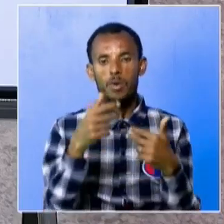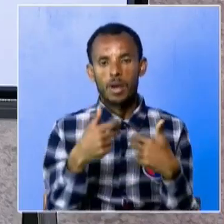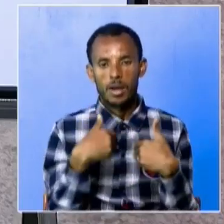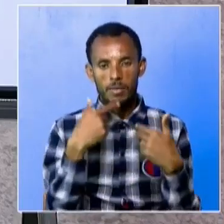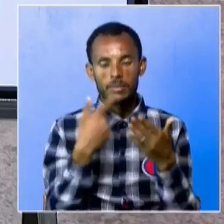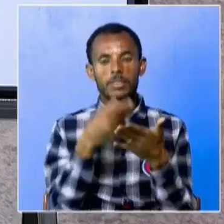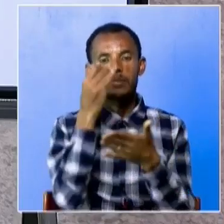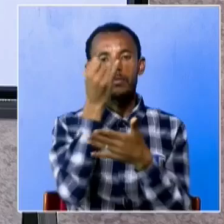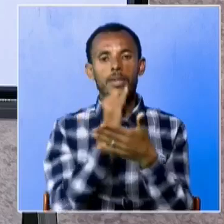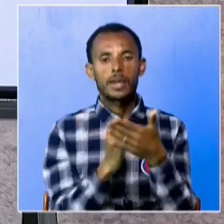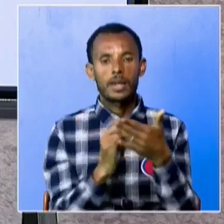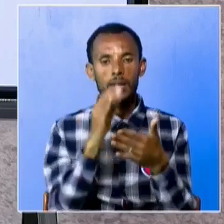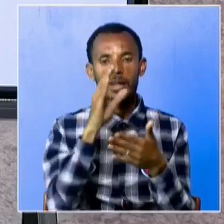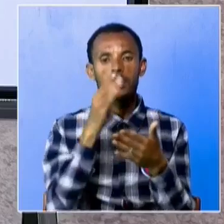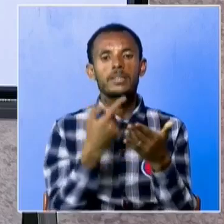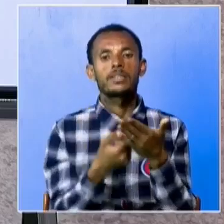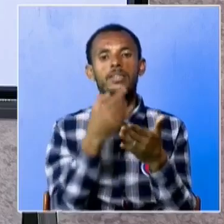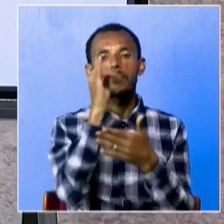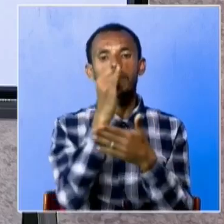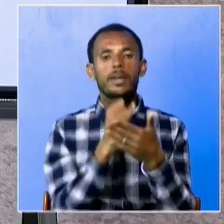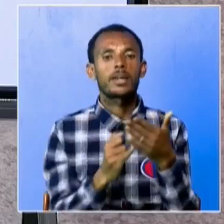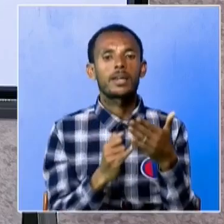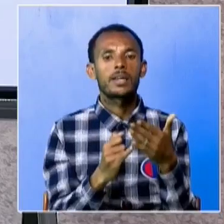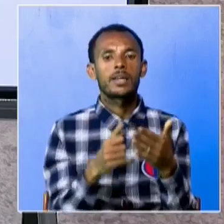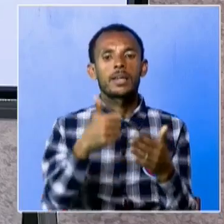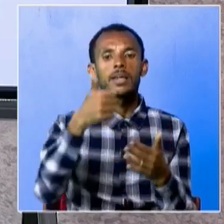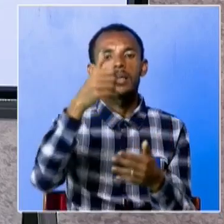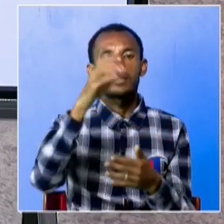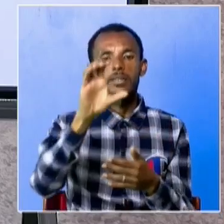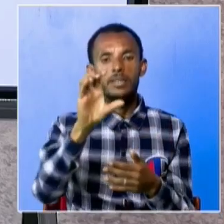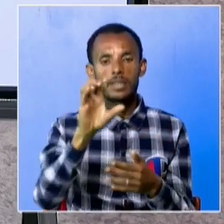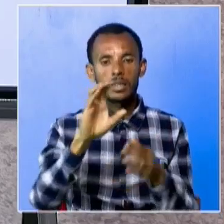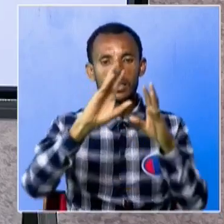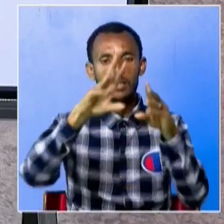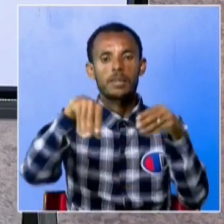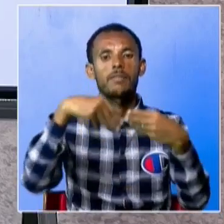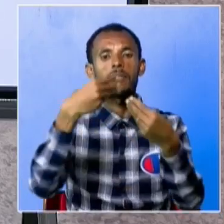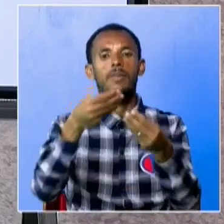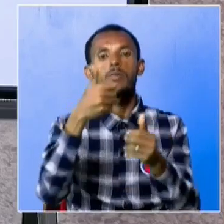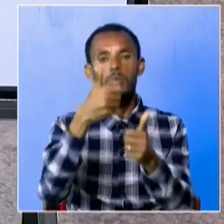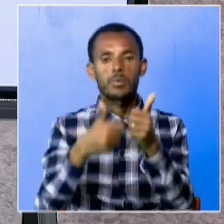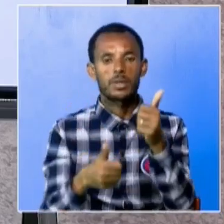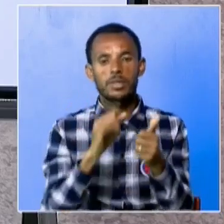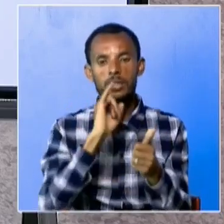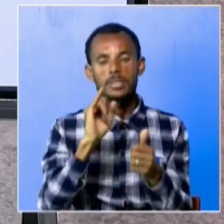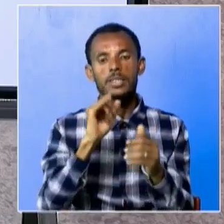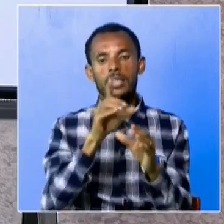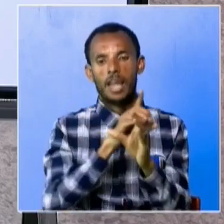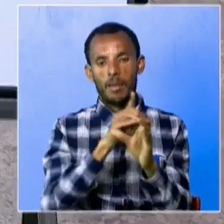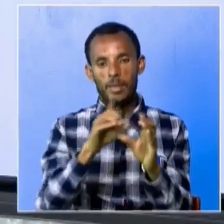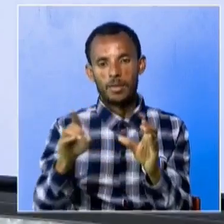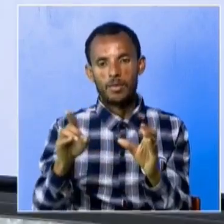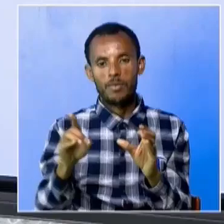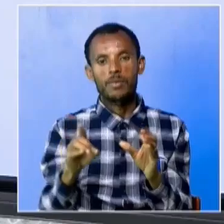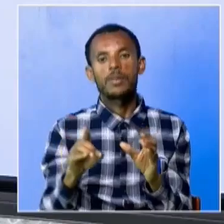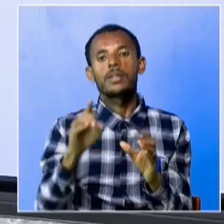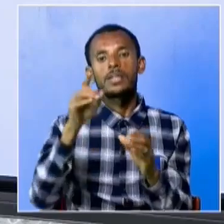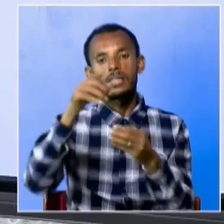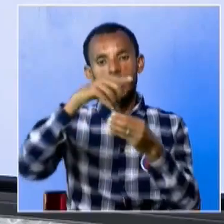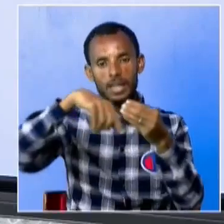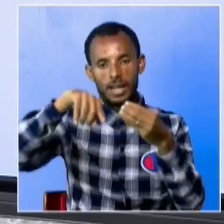this figure. In this figure, AC is given, which is a diameter of a